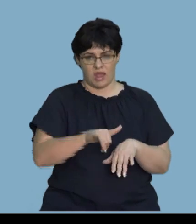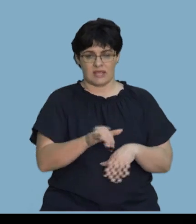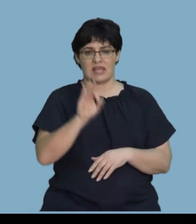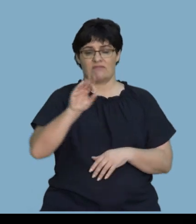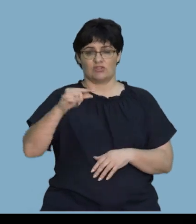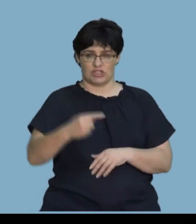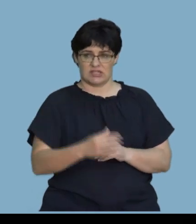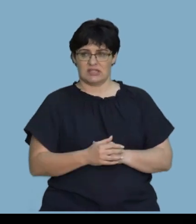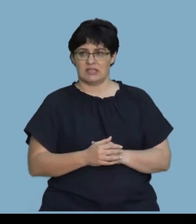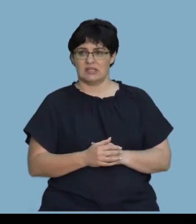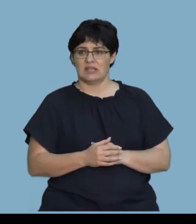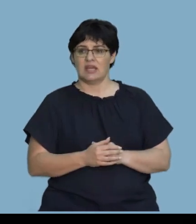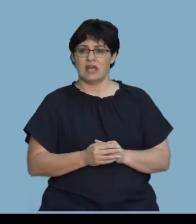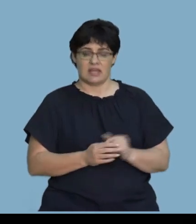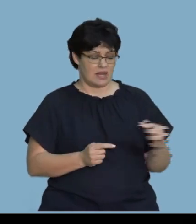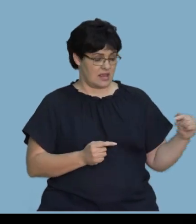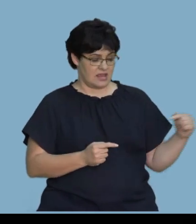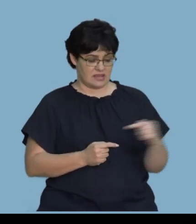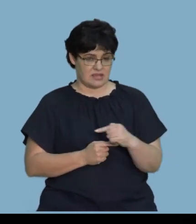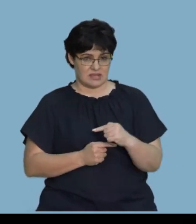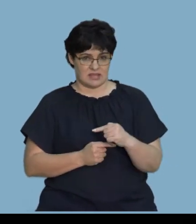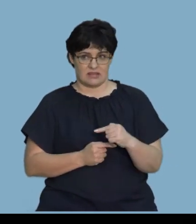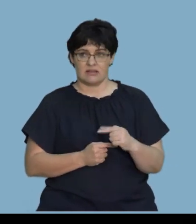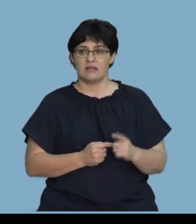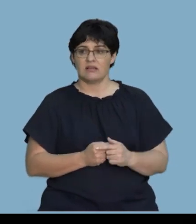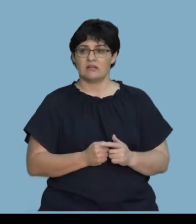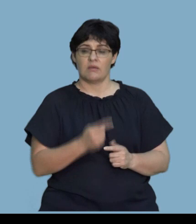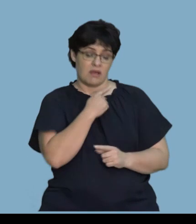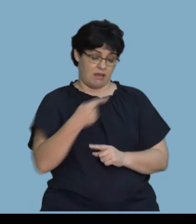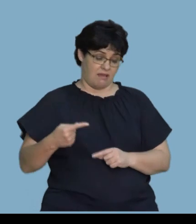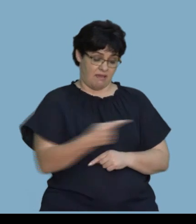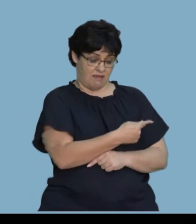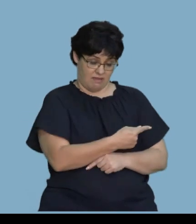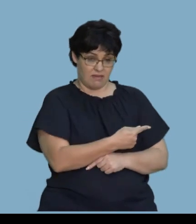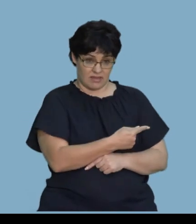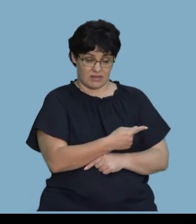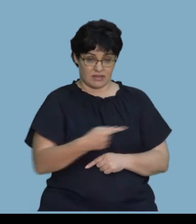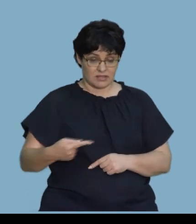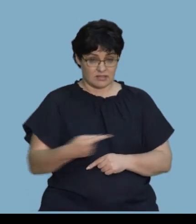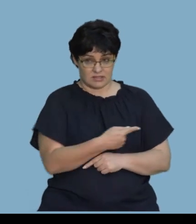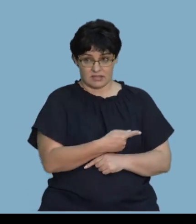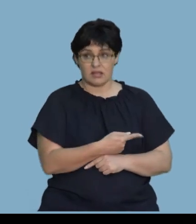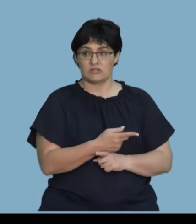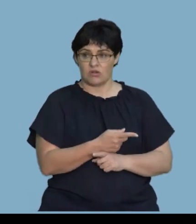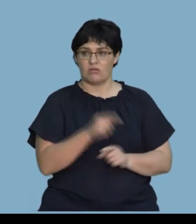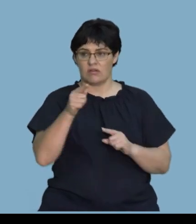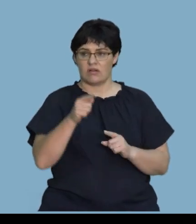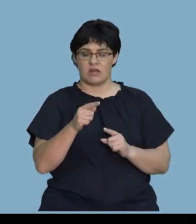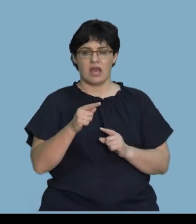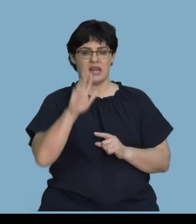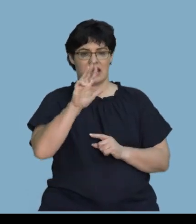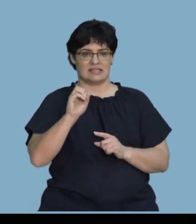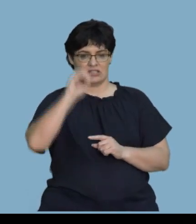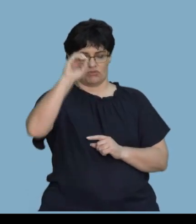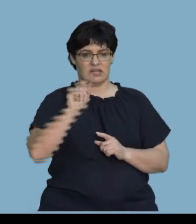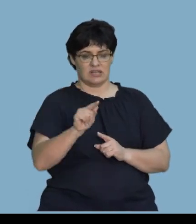the weight and this electrostatic force are actually perpendicular to each other. So that's the triangle of forces